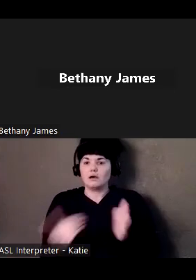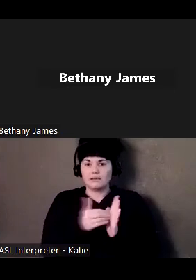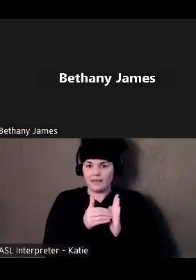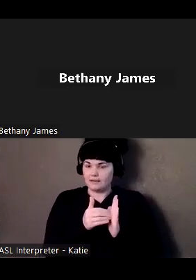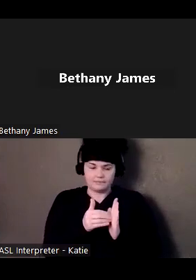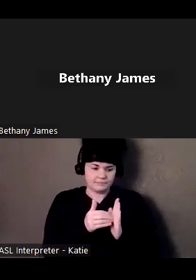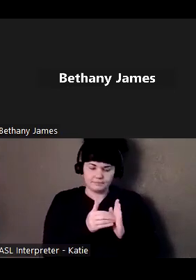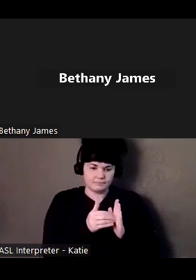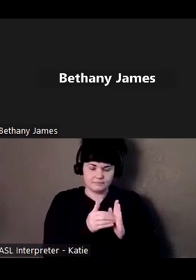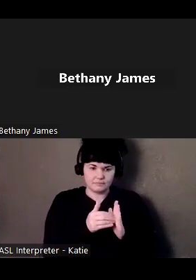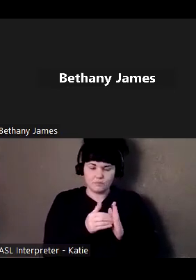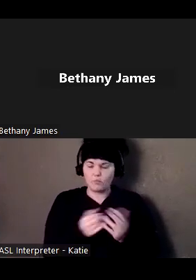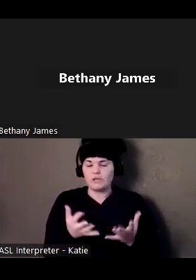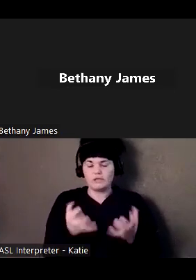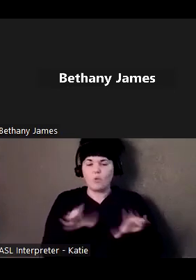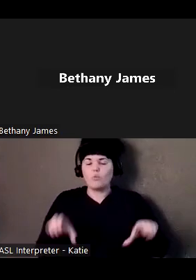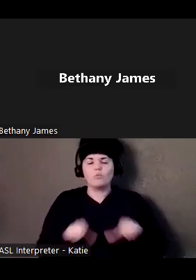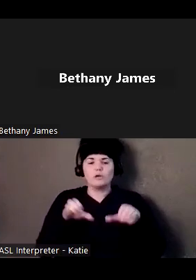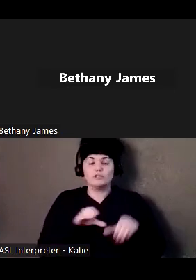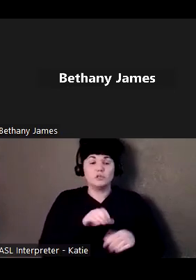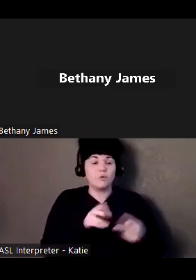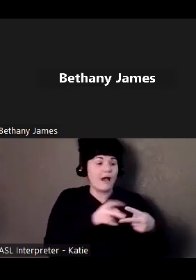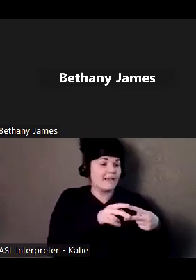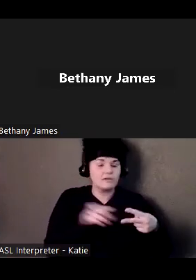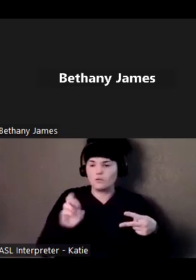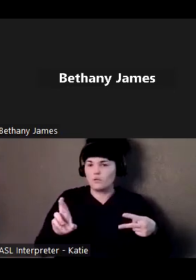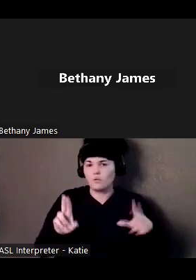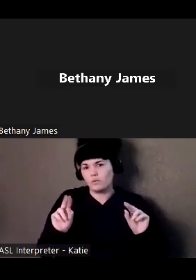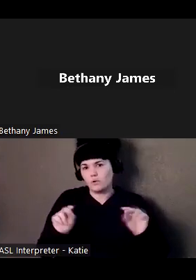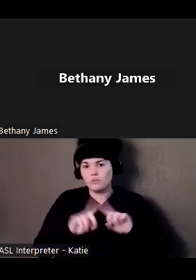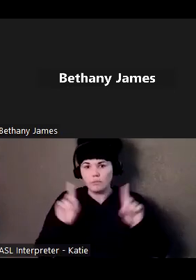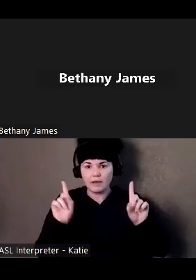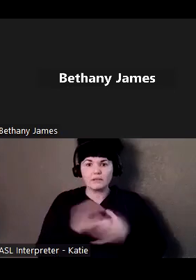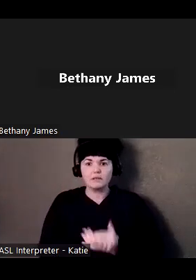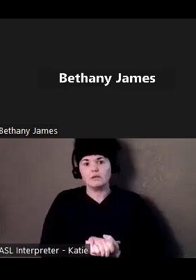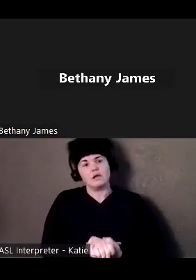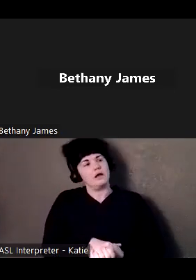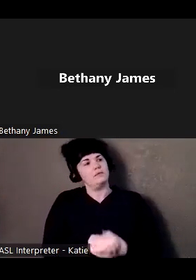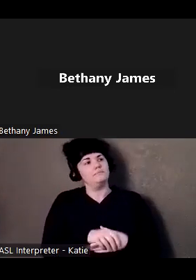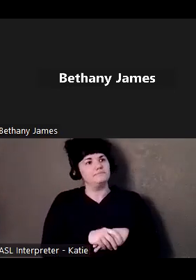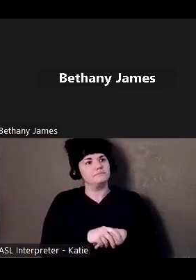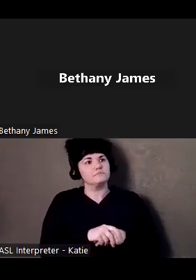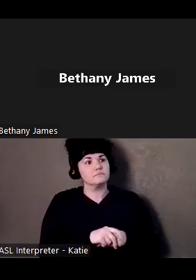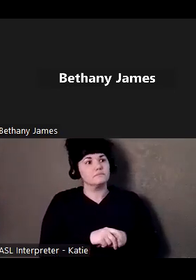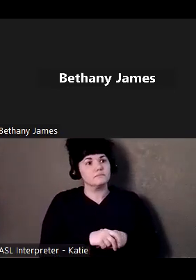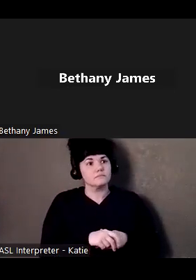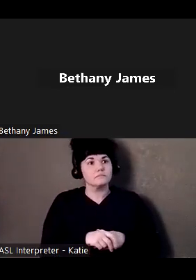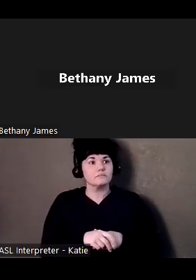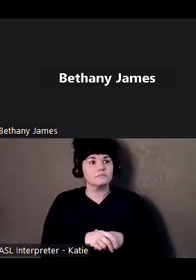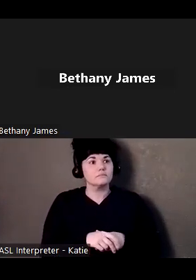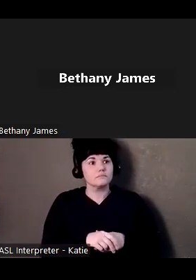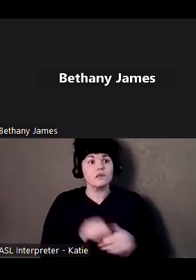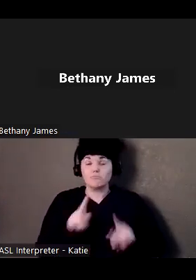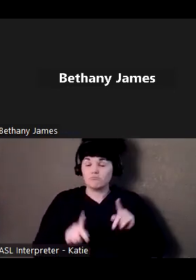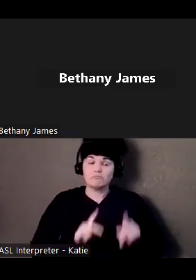to either or disease, but there has been an expression of concern that these therapists